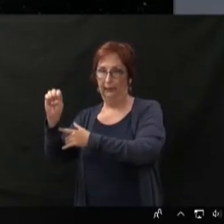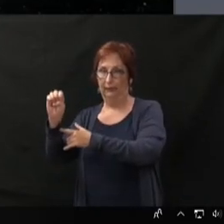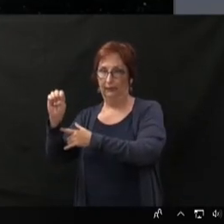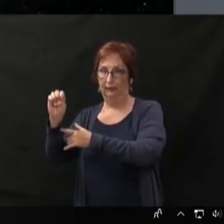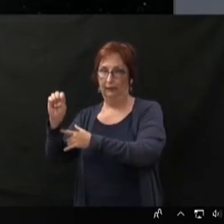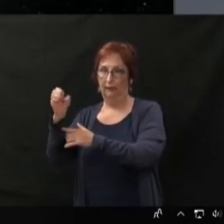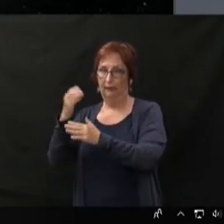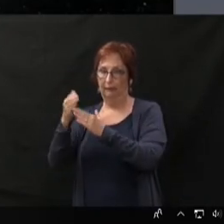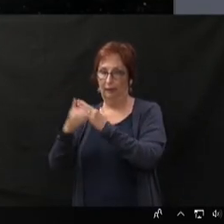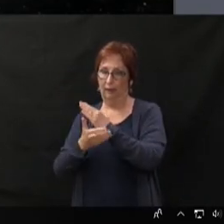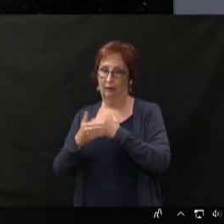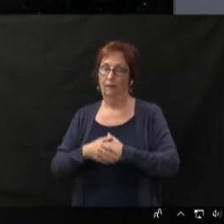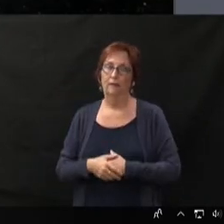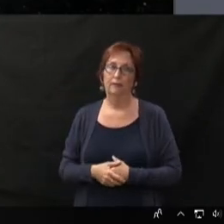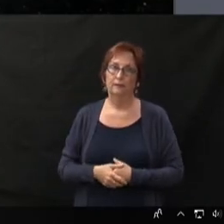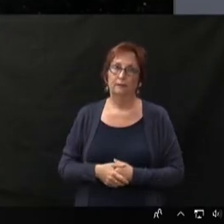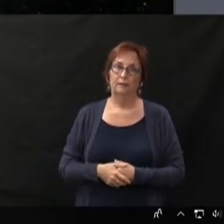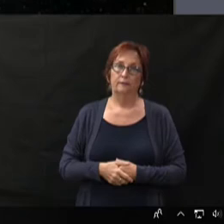So,